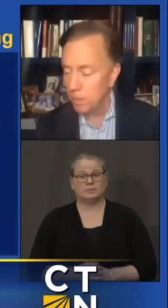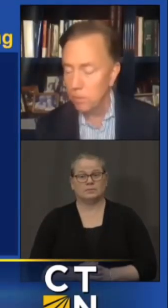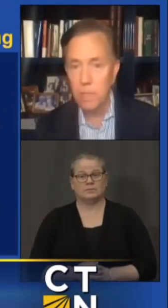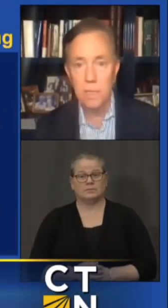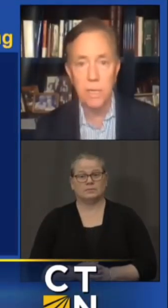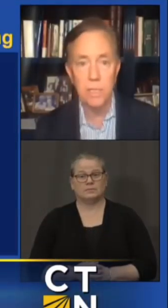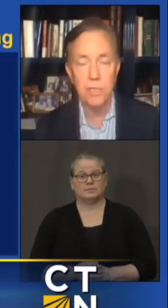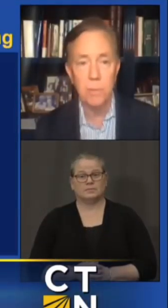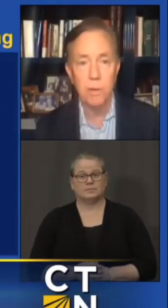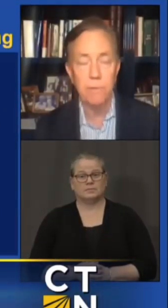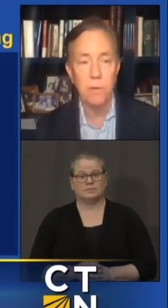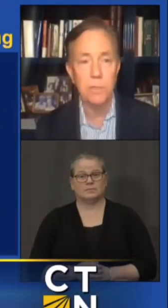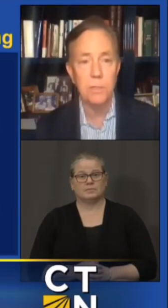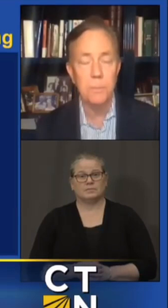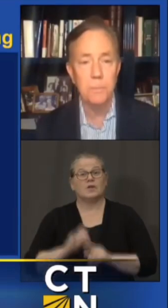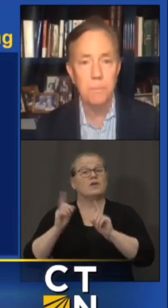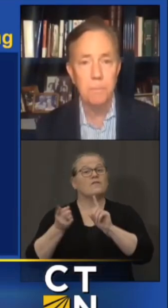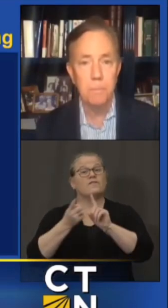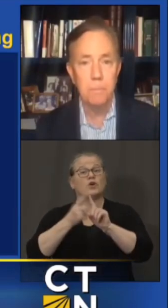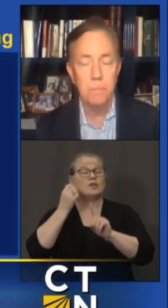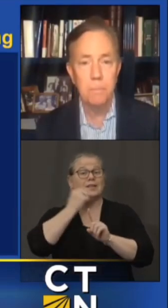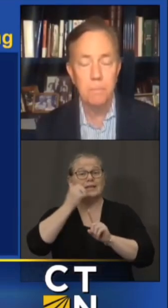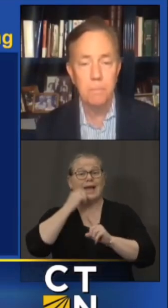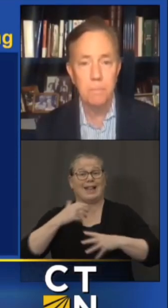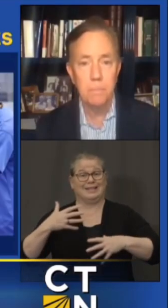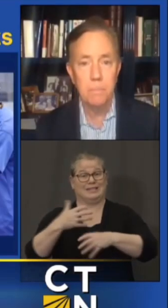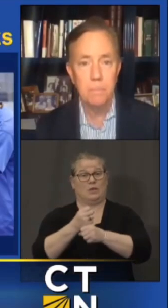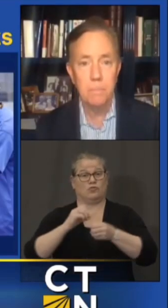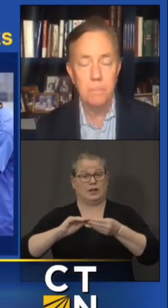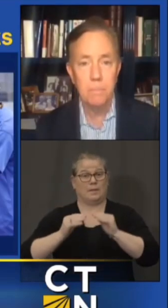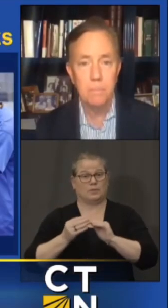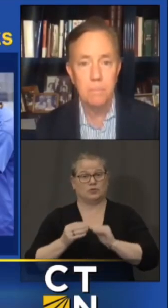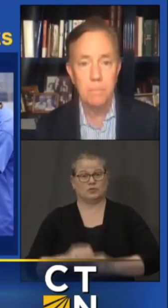Let me do the daily summary first.